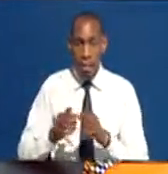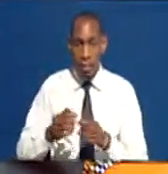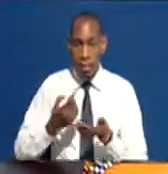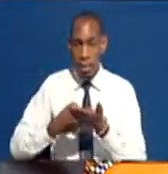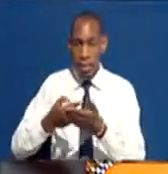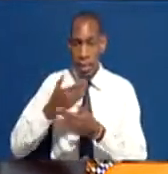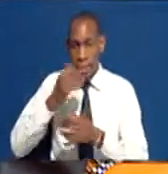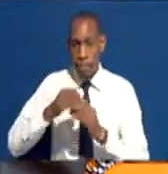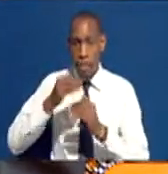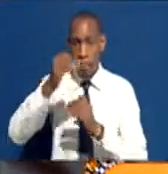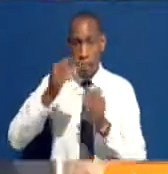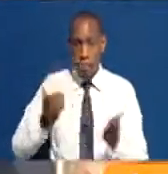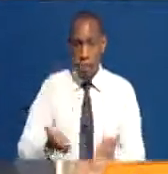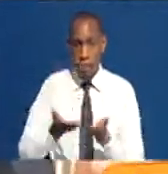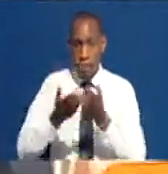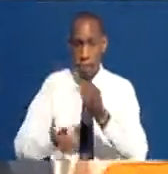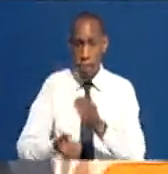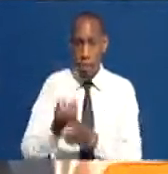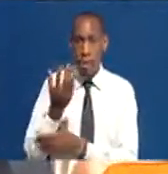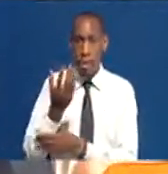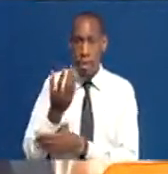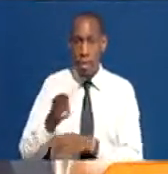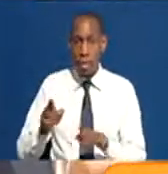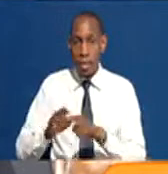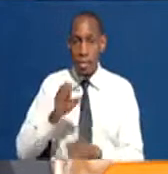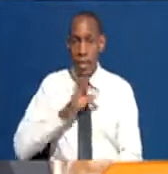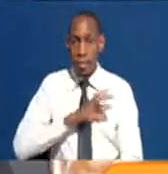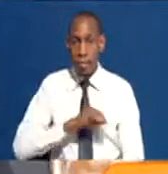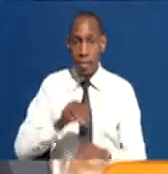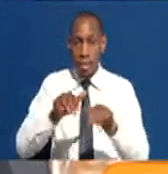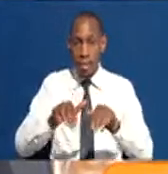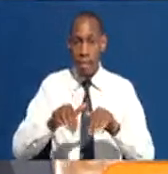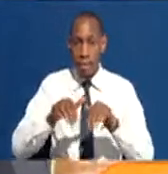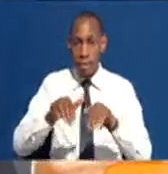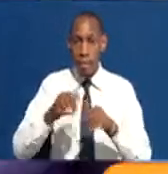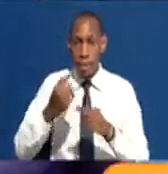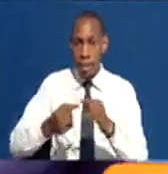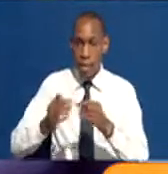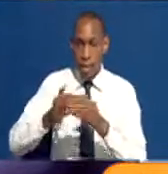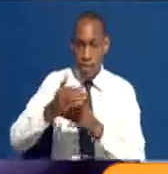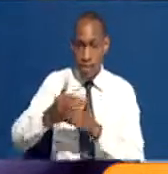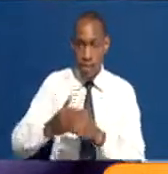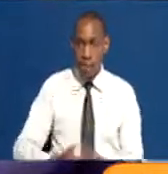forward towards improving their productivity and returns from farming in the coming year.